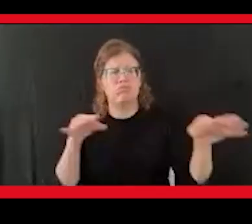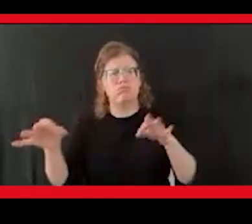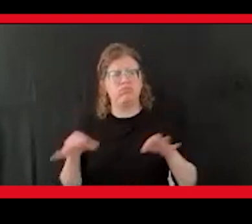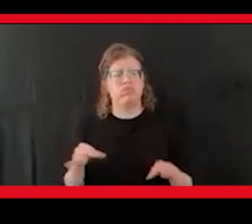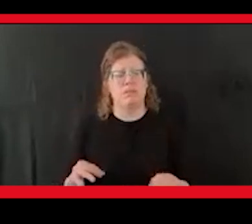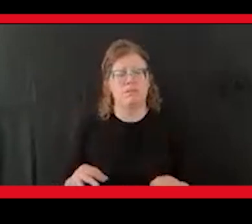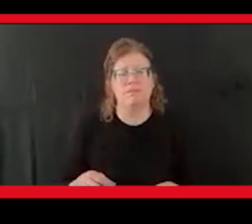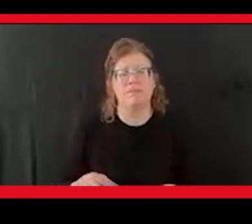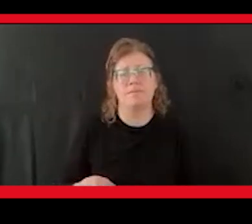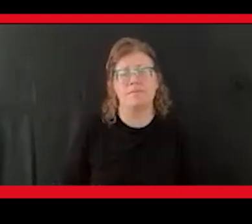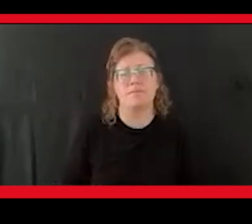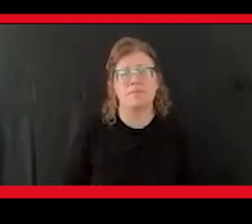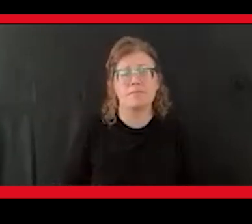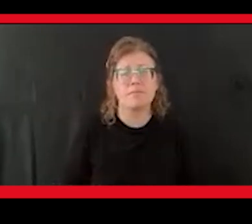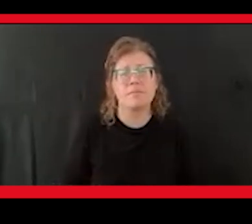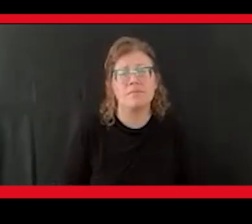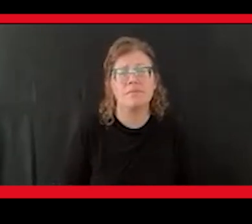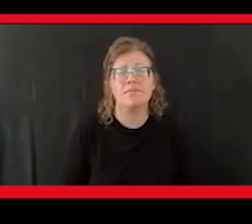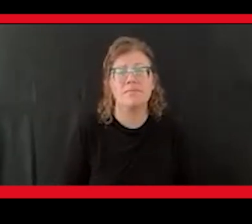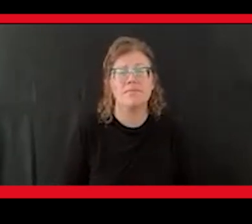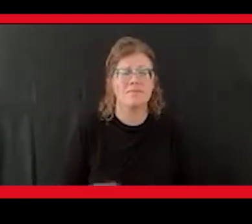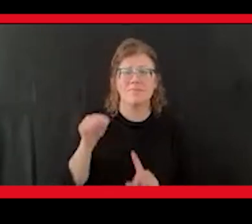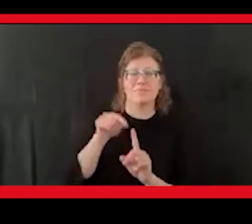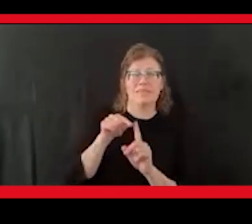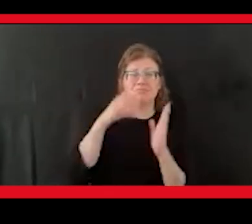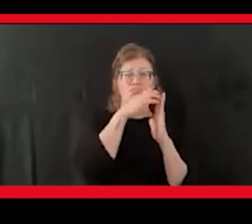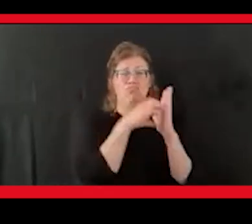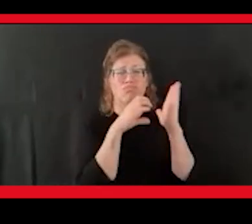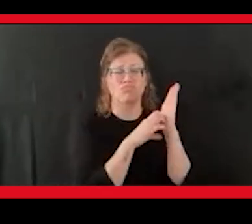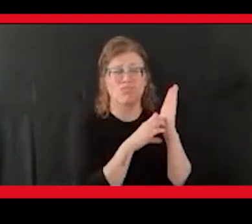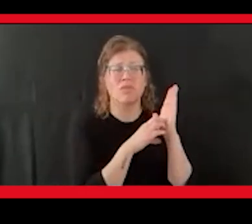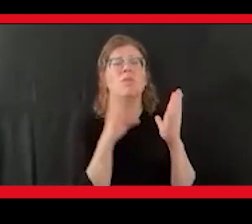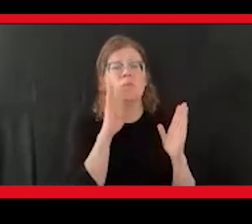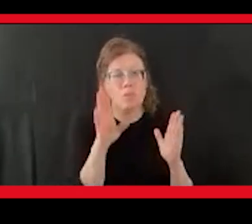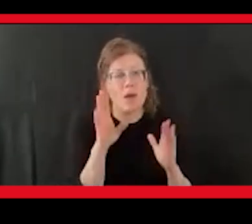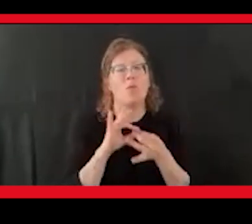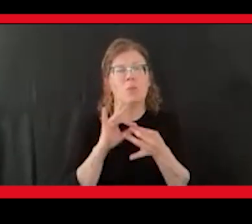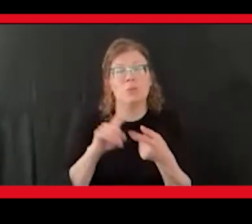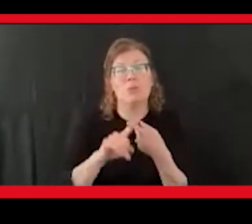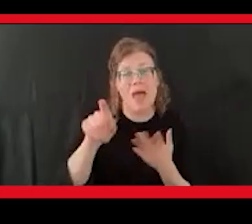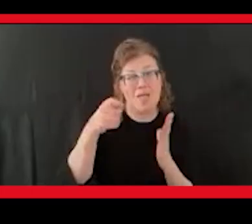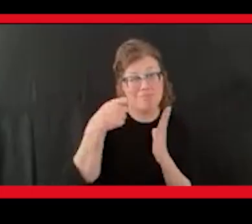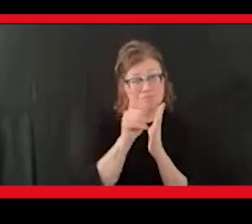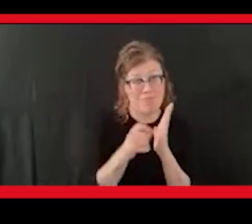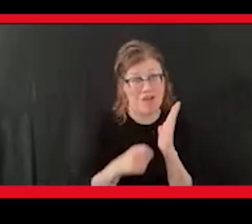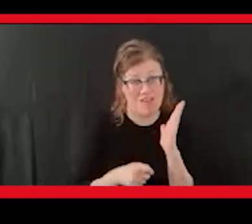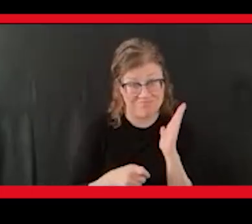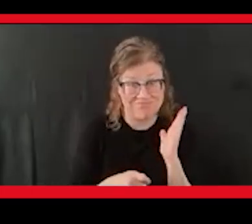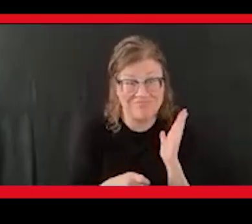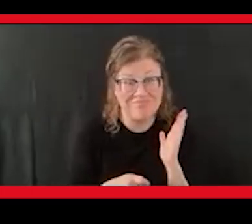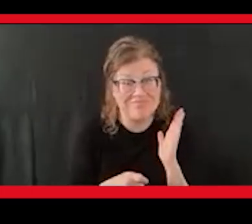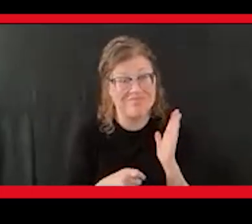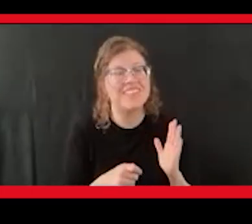directly tied to the program considerations and scoring. So in the next slides, we will talk about the